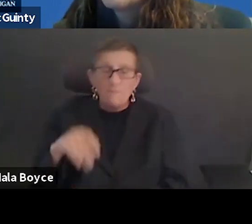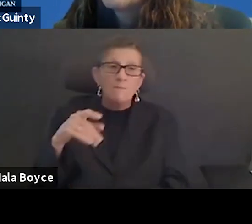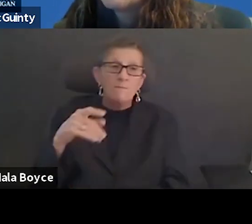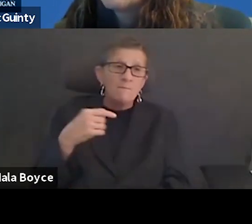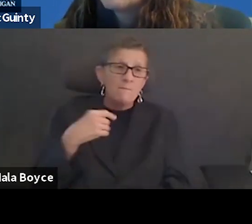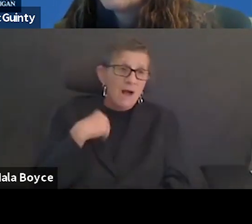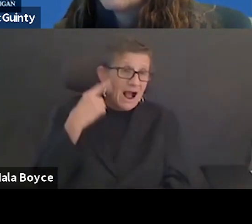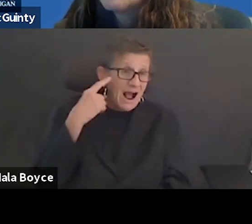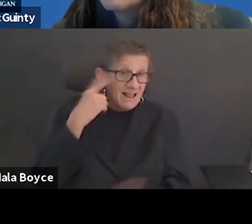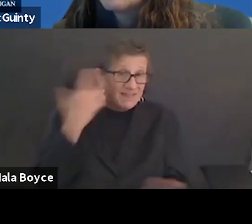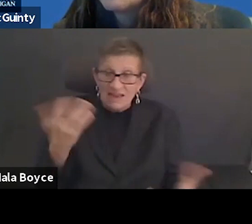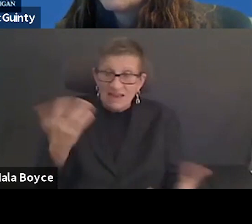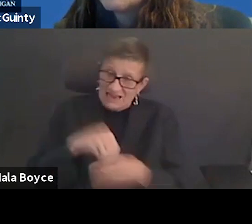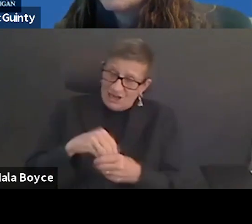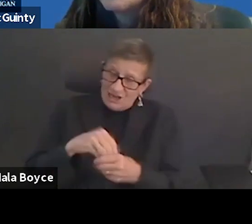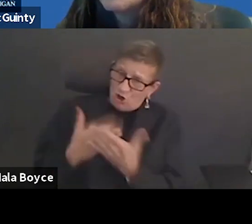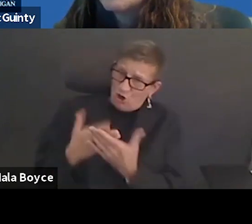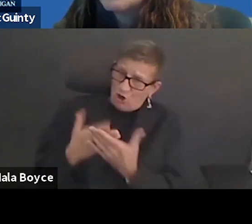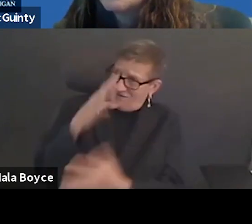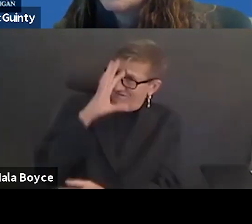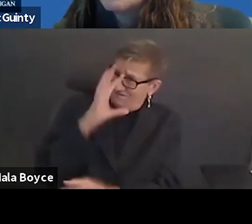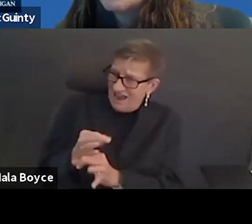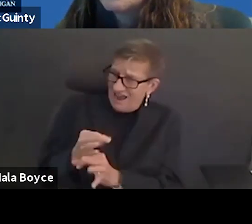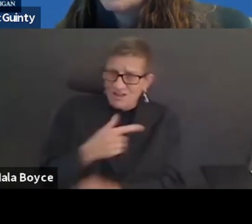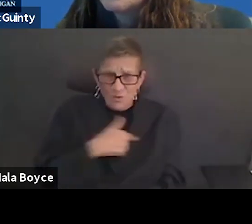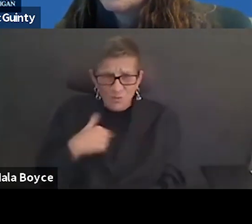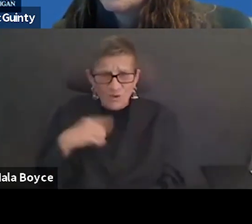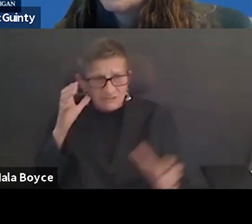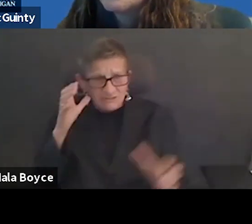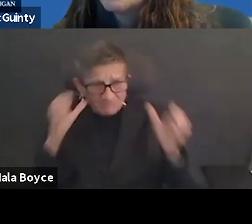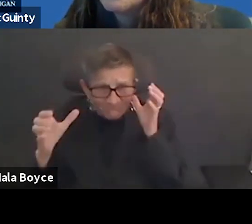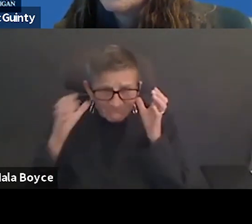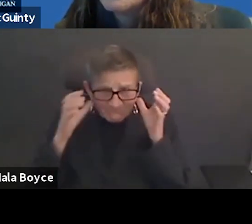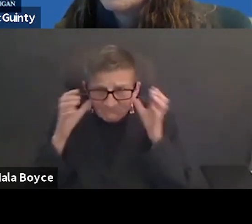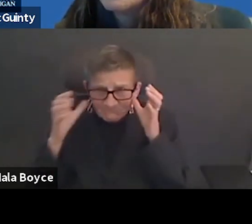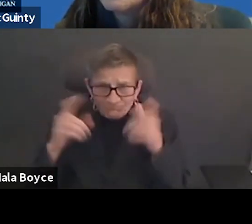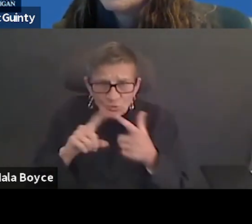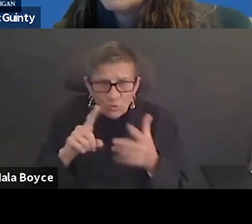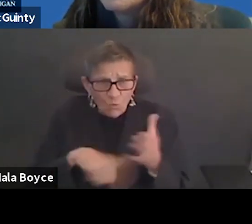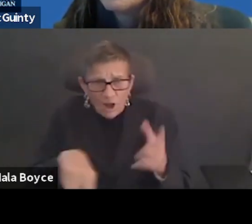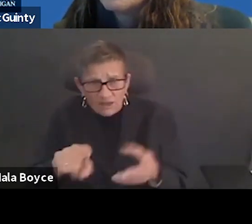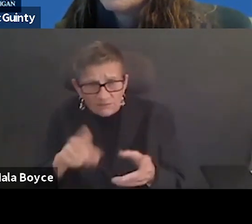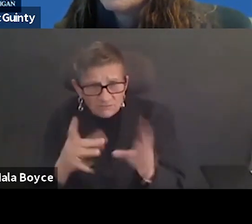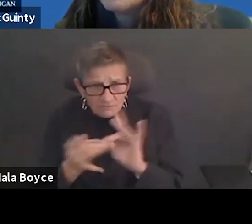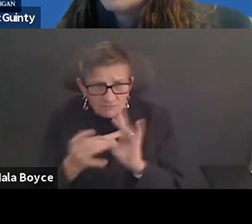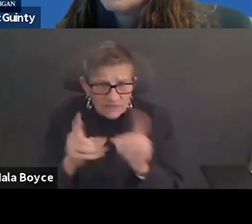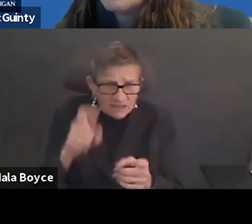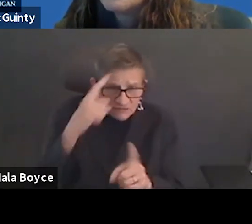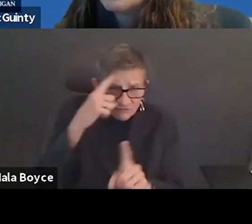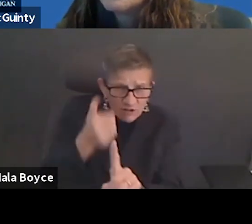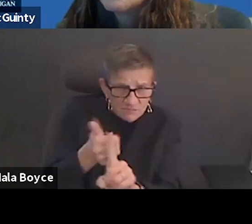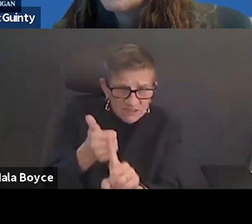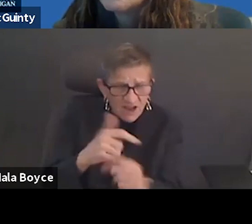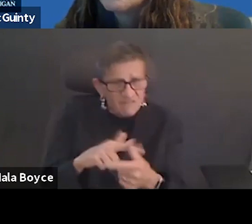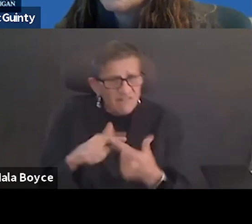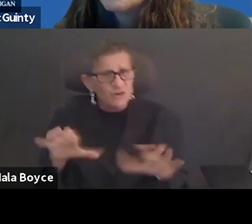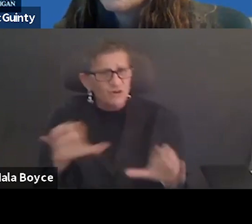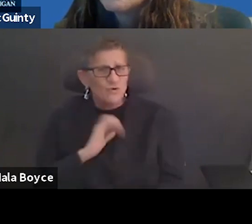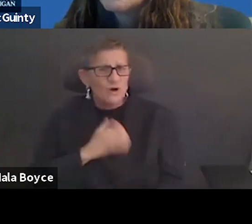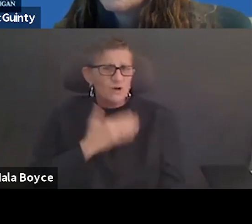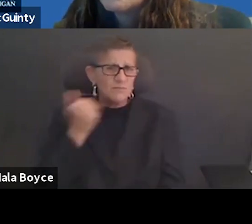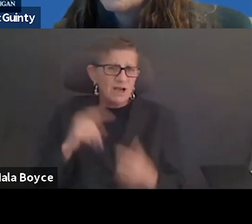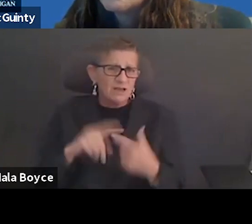good faith listened to whatever people say they need for themselves and then do our best to do